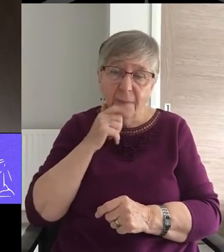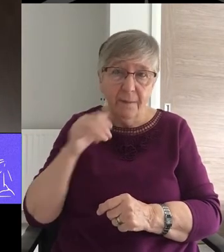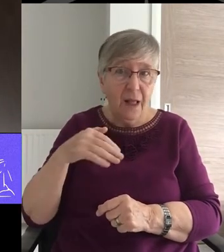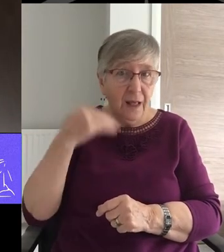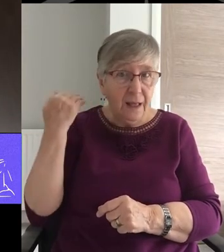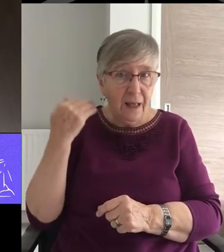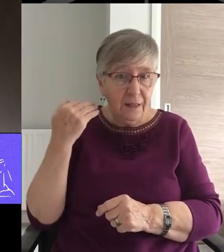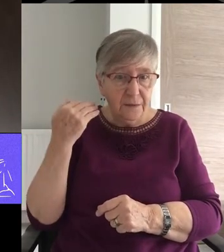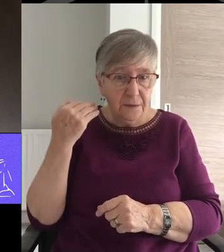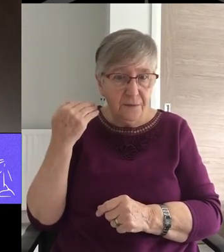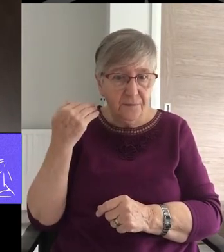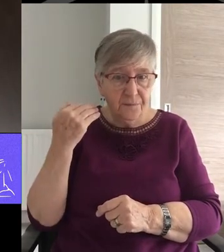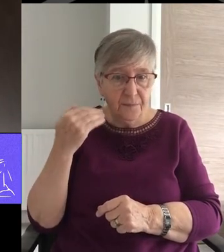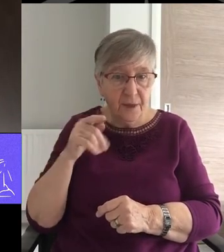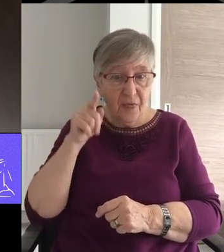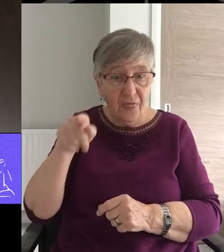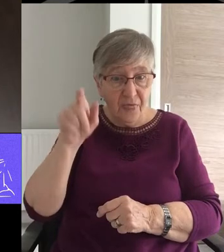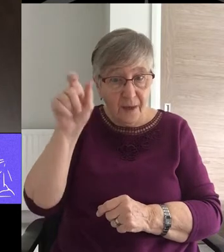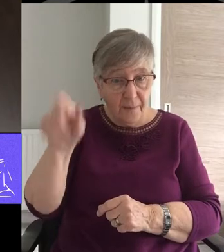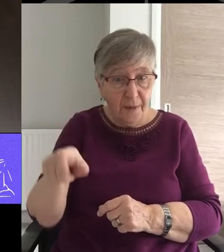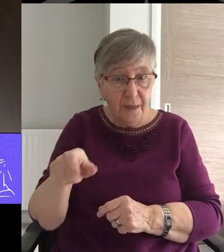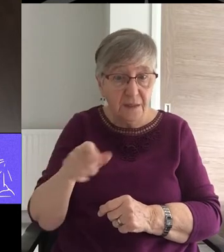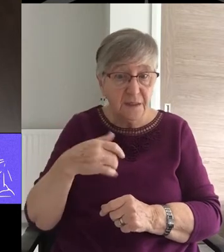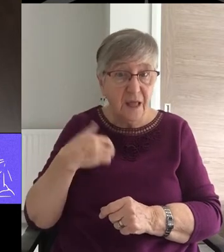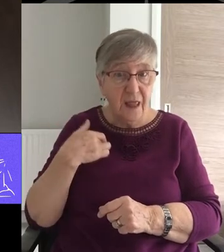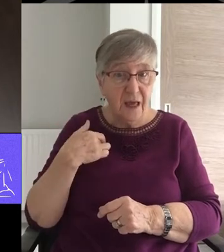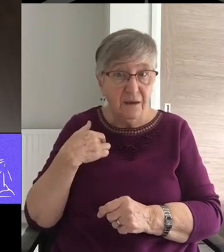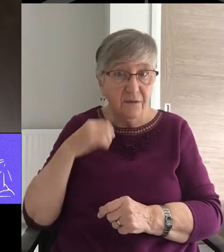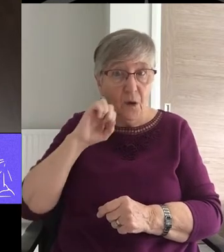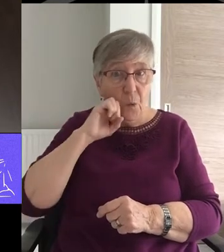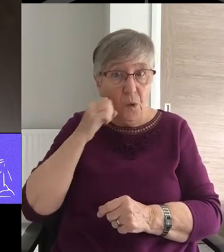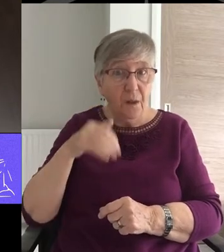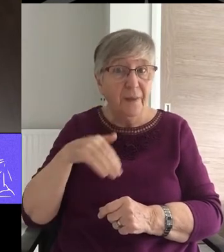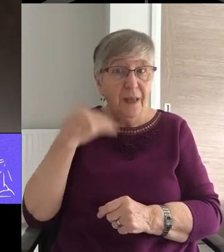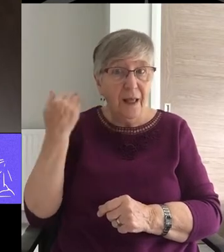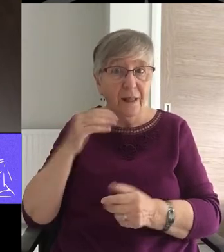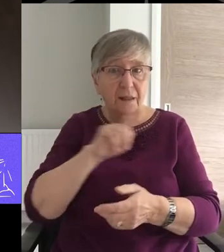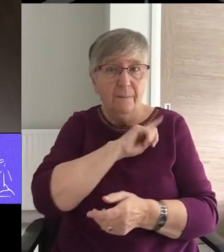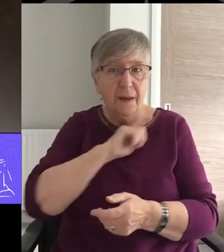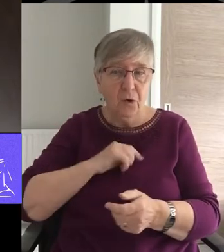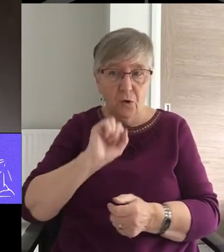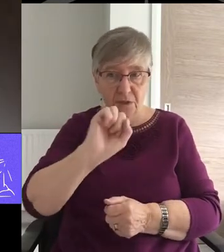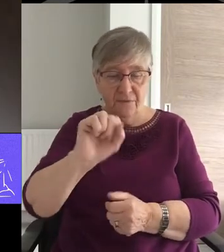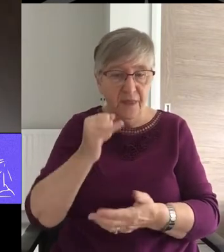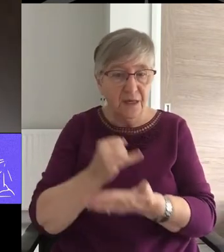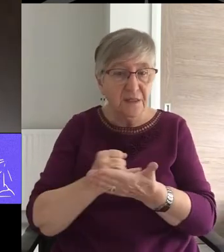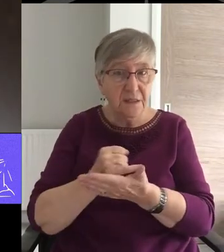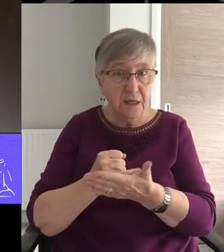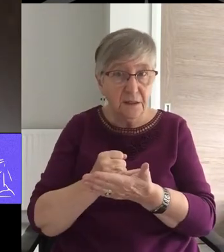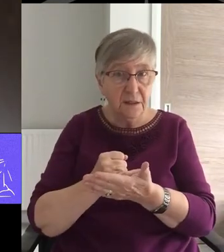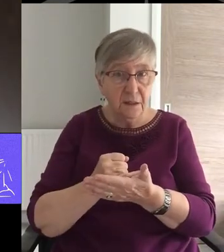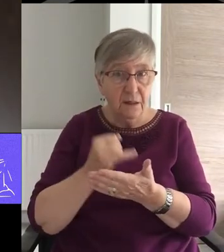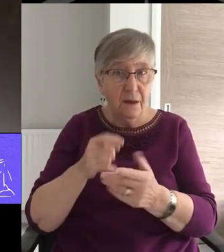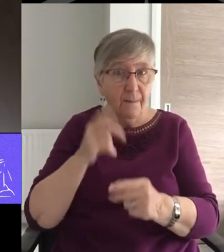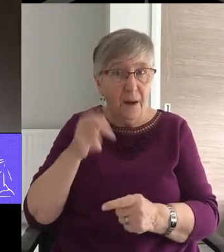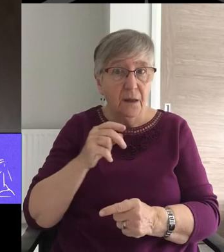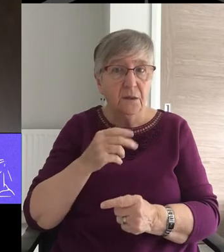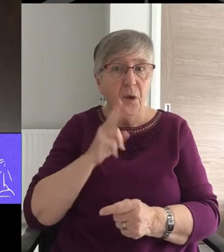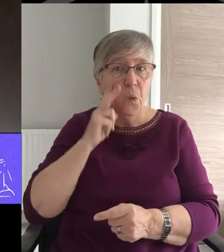life, that person's life will be taken because of their sin, but I will hold the